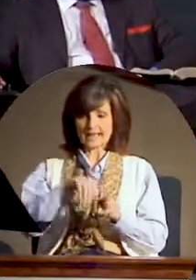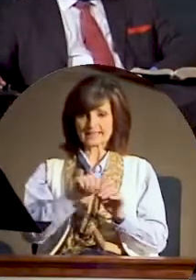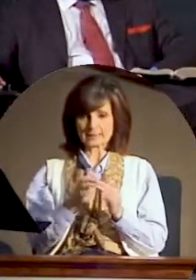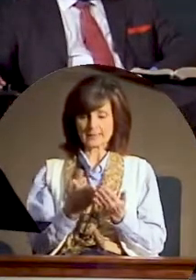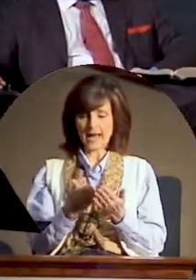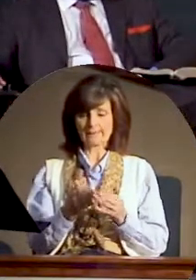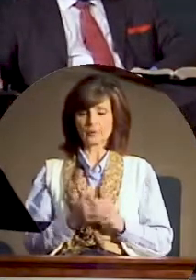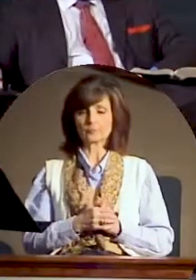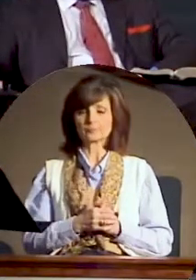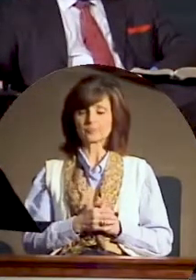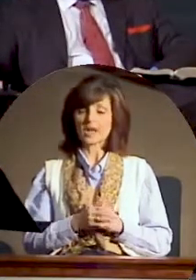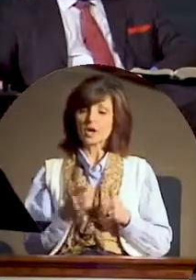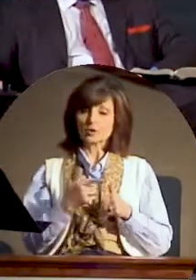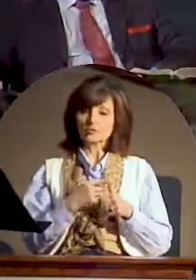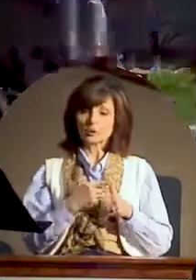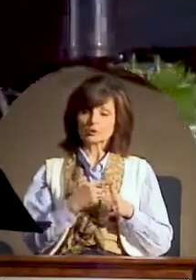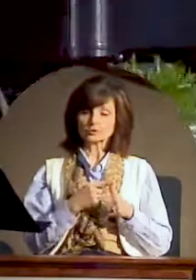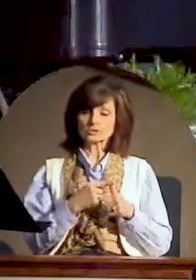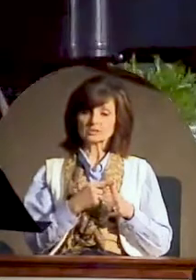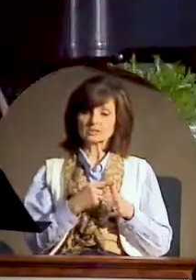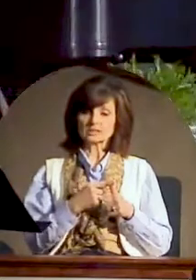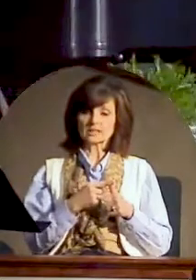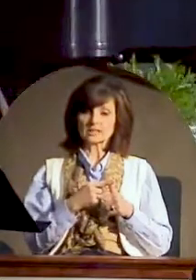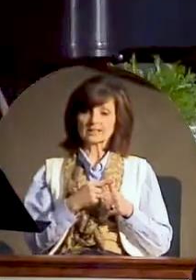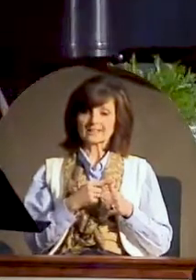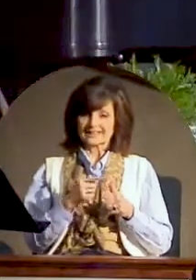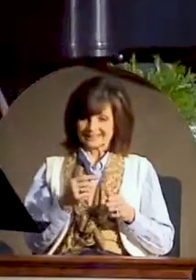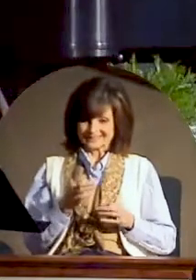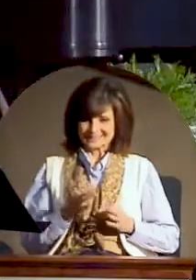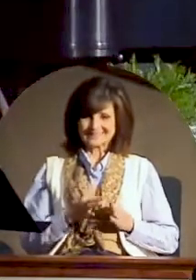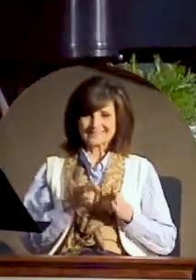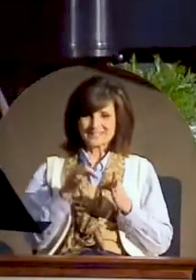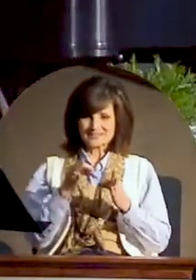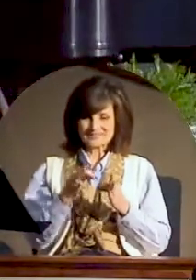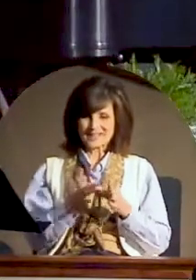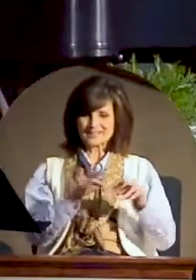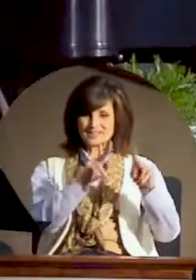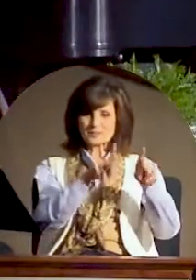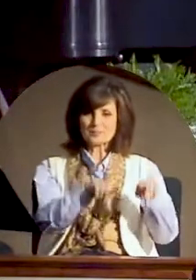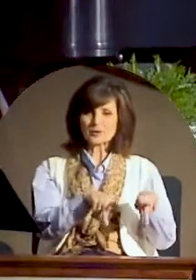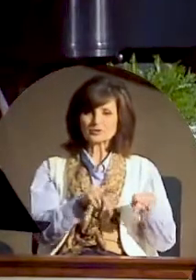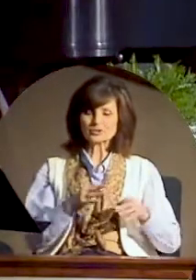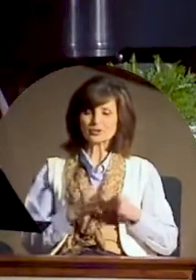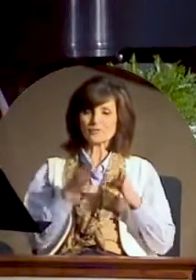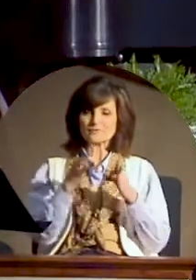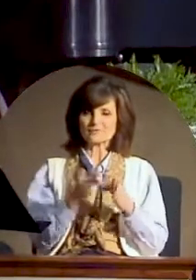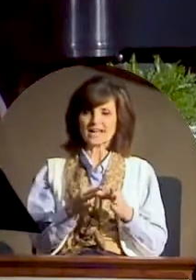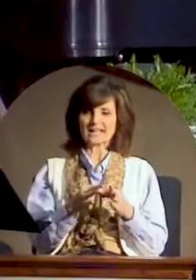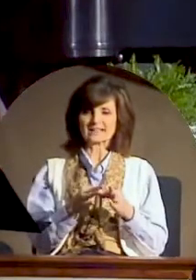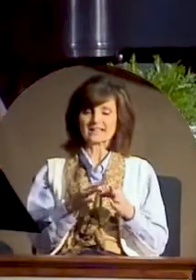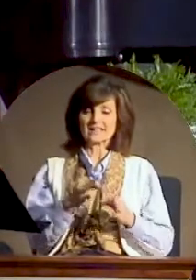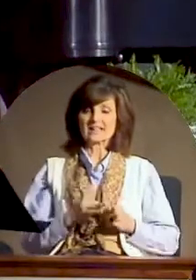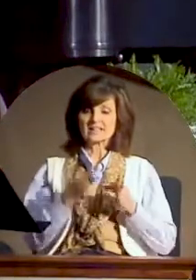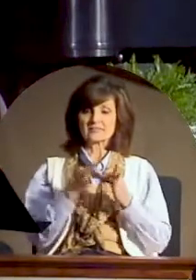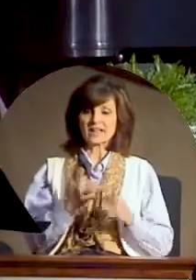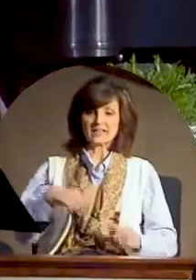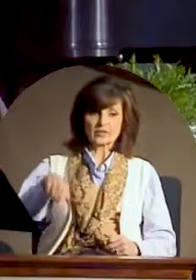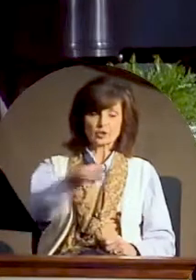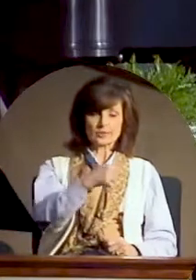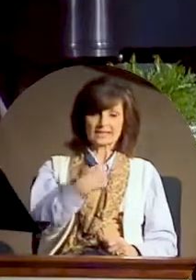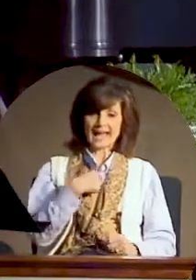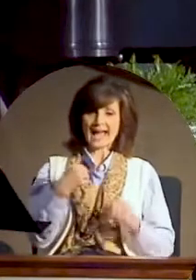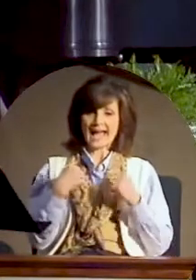Bible. There's that, first of all, the first type of faith is personal faith. In other words, that's the faith that you and I